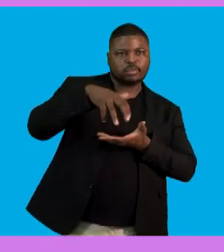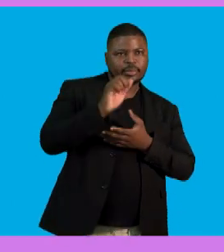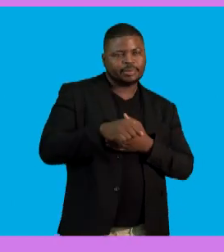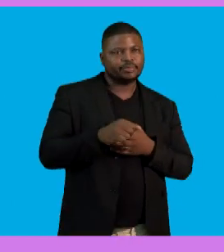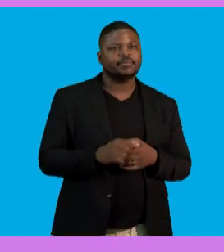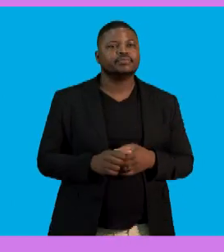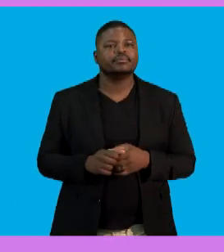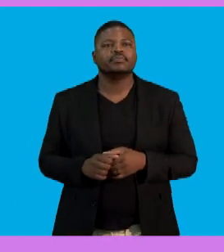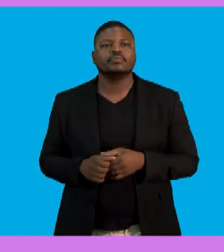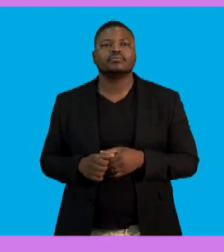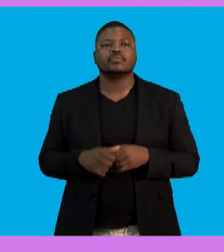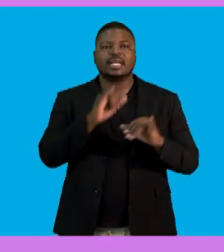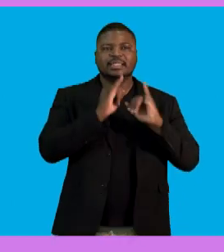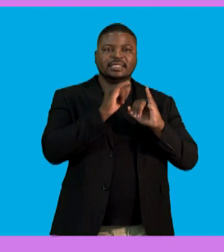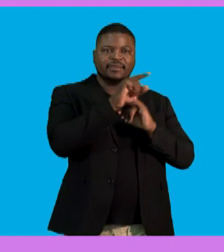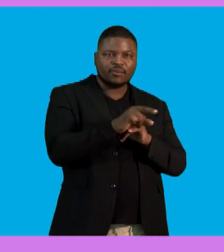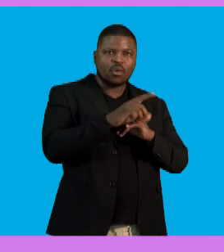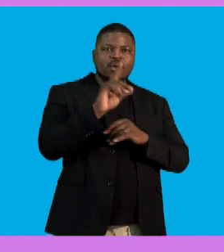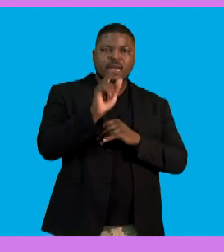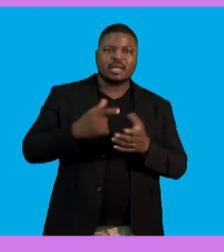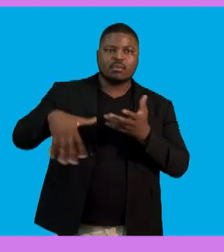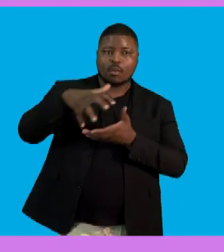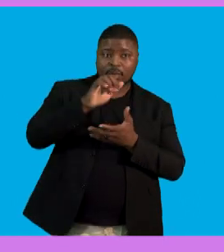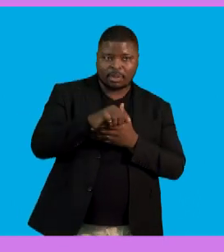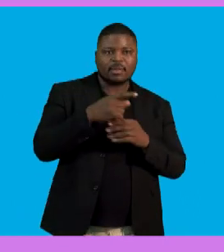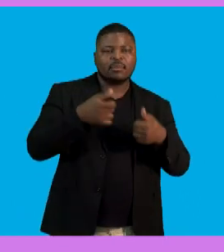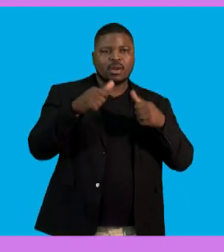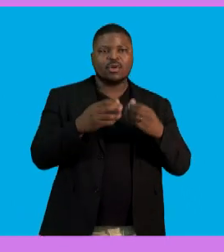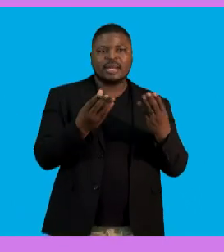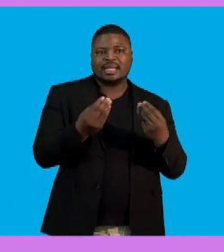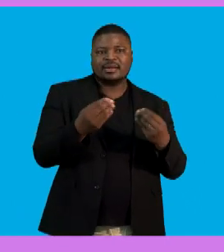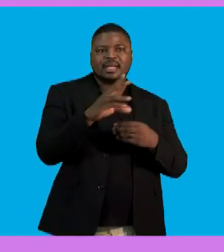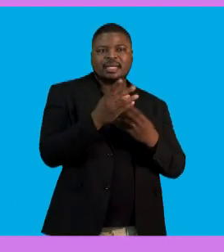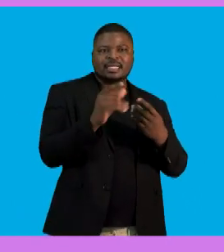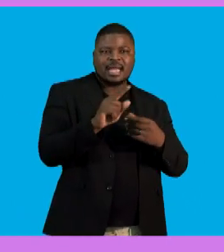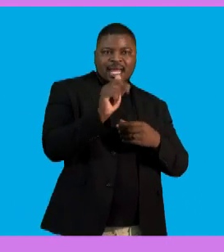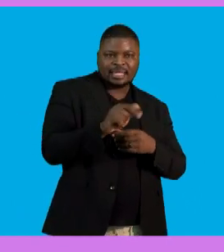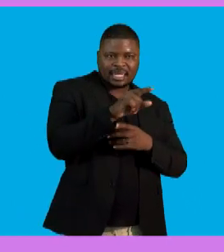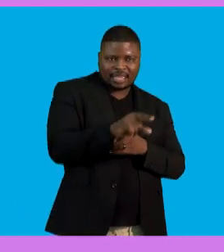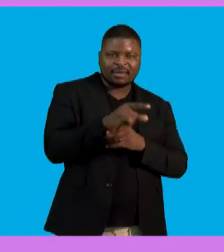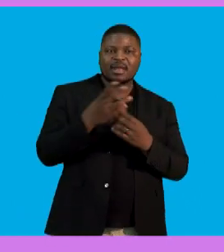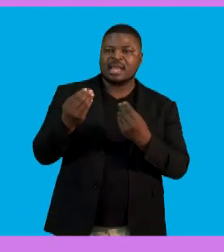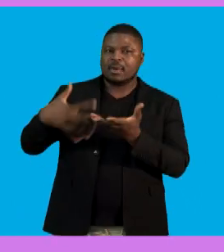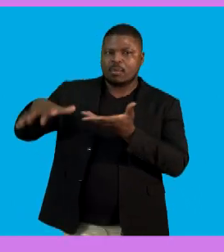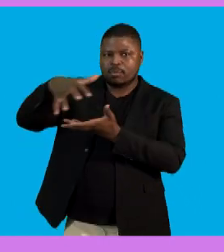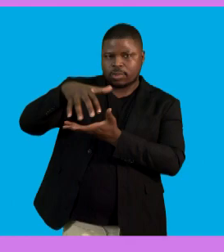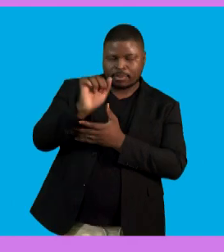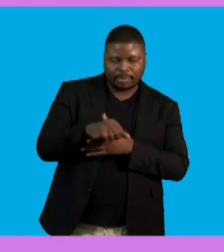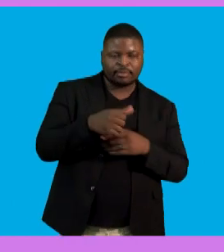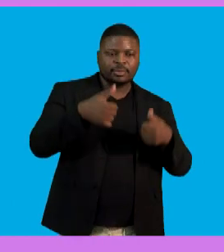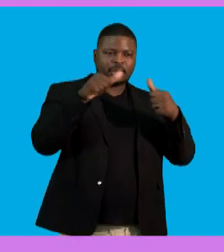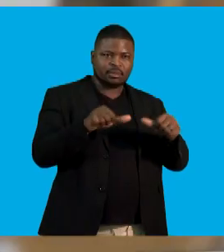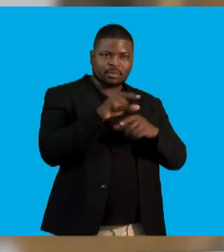Numerical data is data in the form of numbers. Observation, that's data collection done by watching and